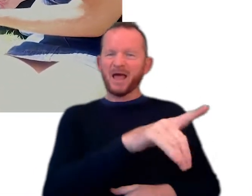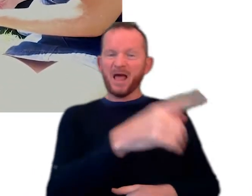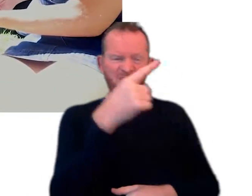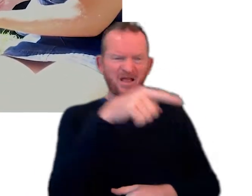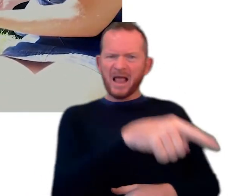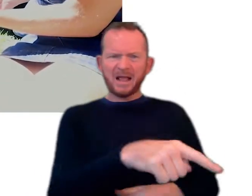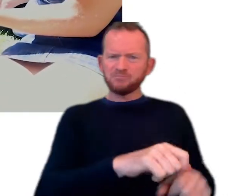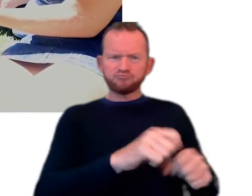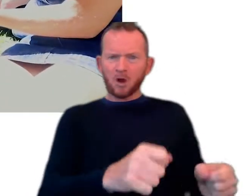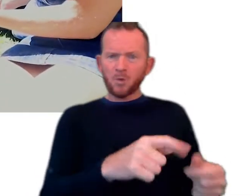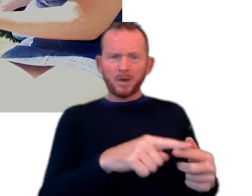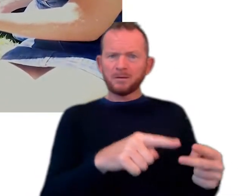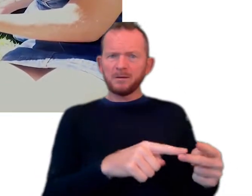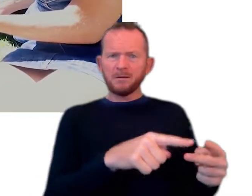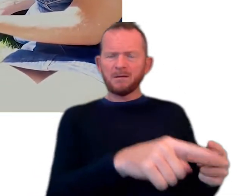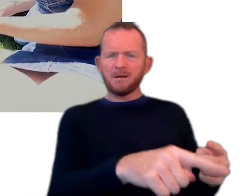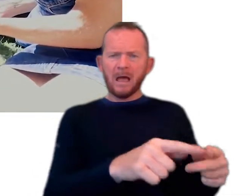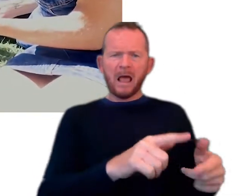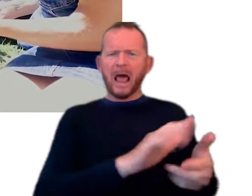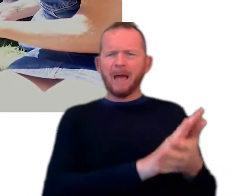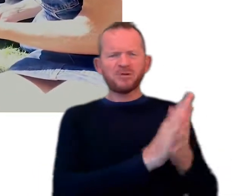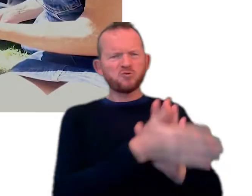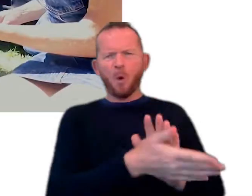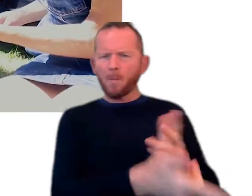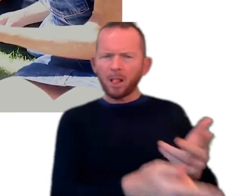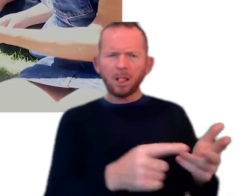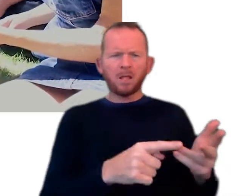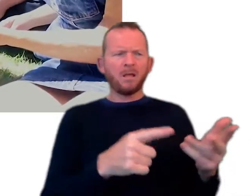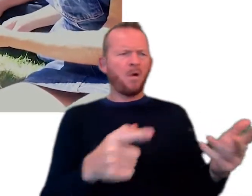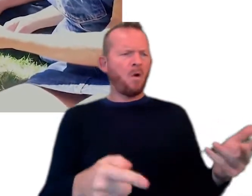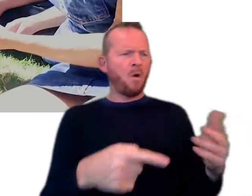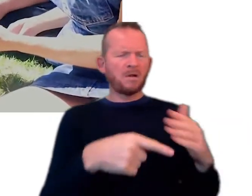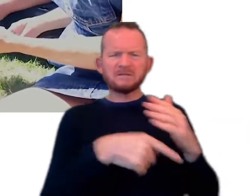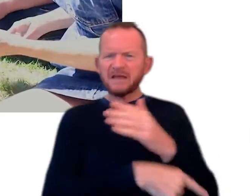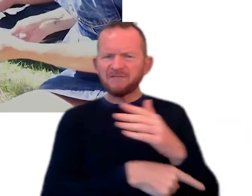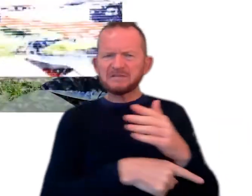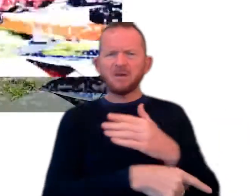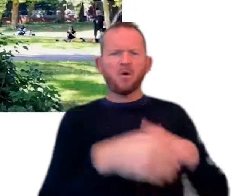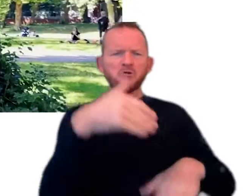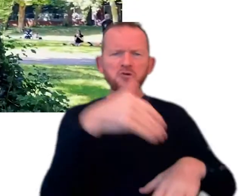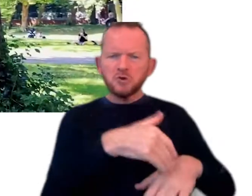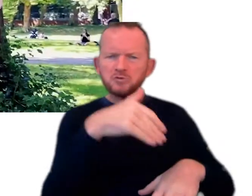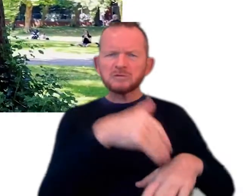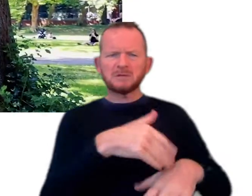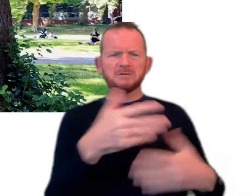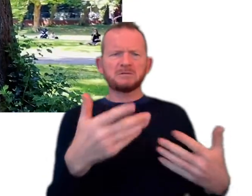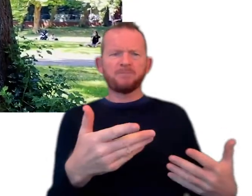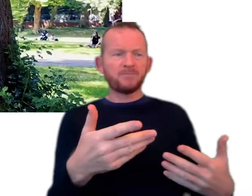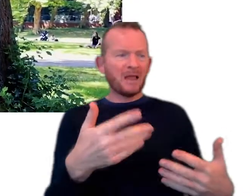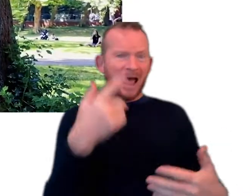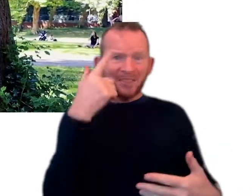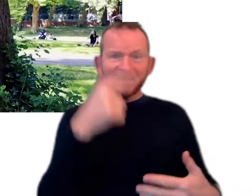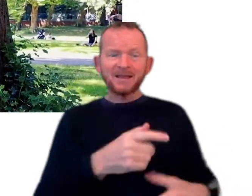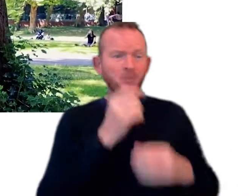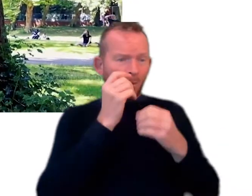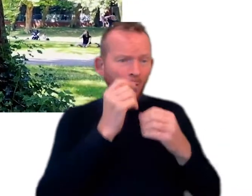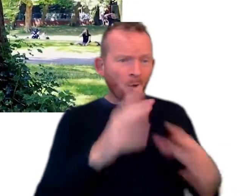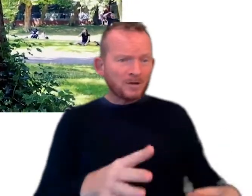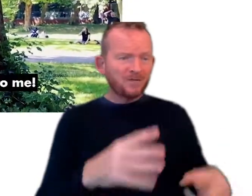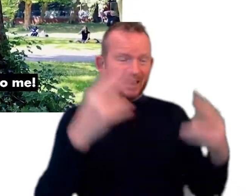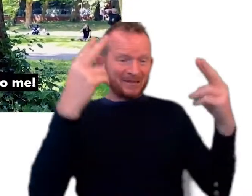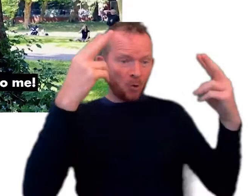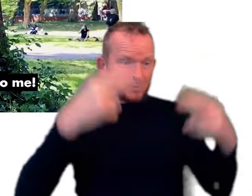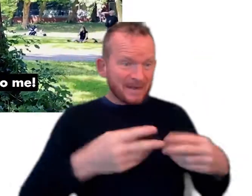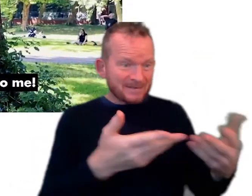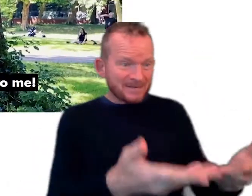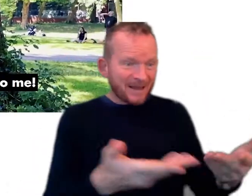broken. I don't think he's abnormal, or a deficit, or a nuisance. I think he's wonderful, he's autistic.